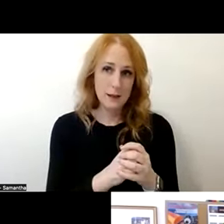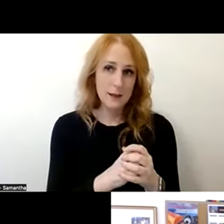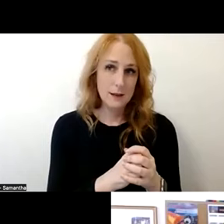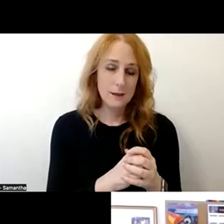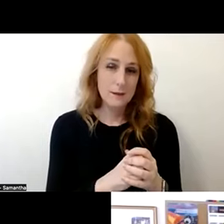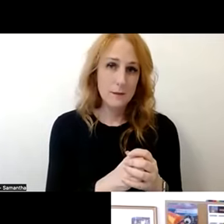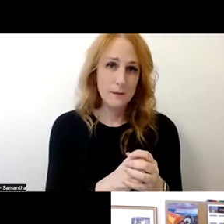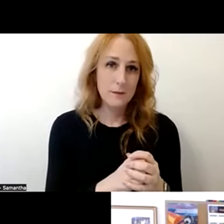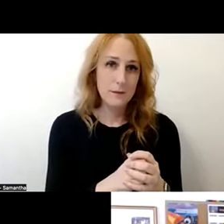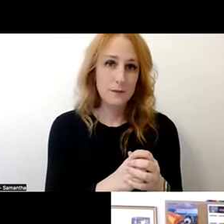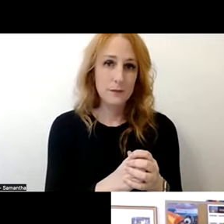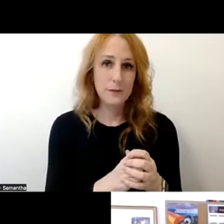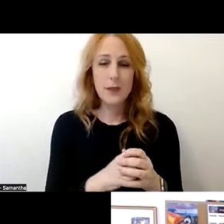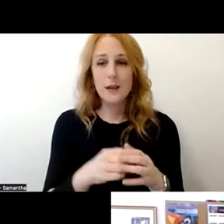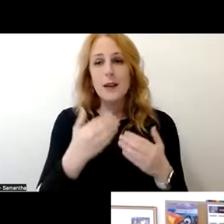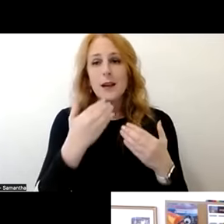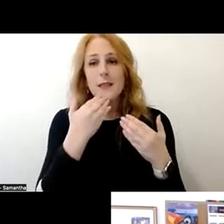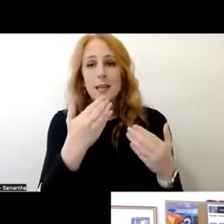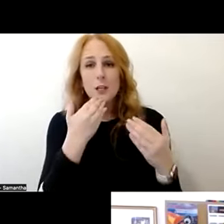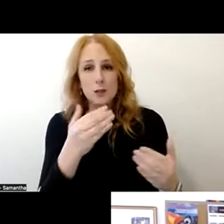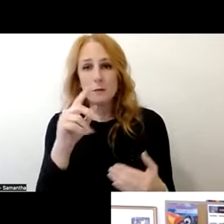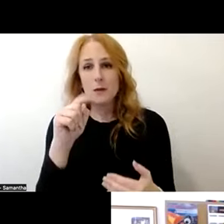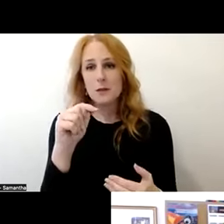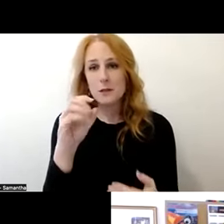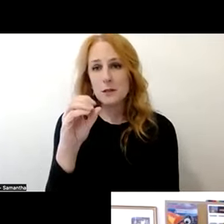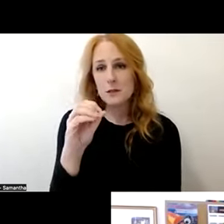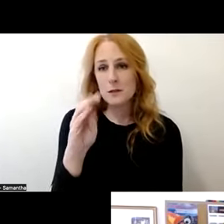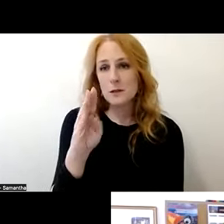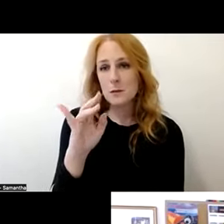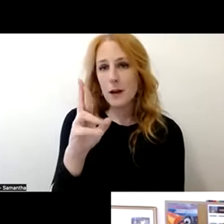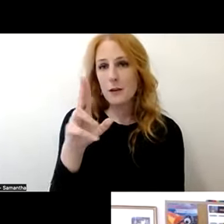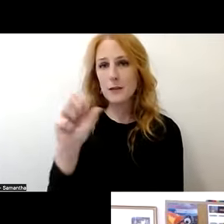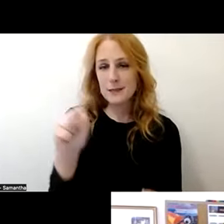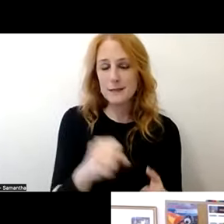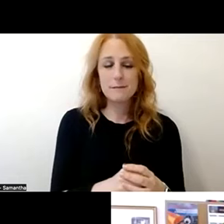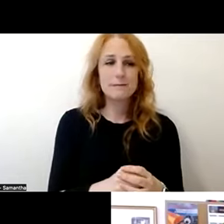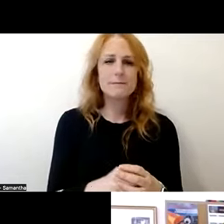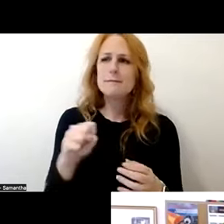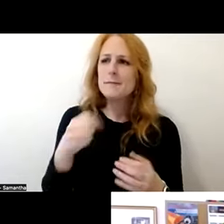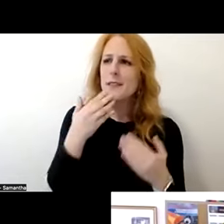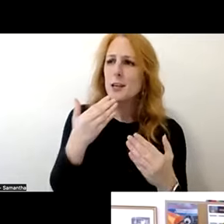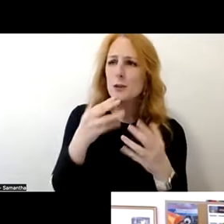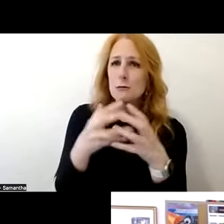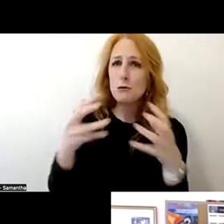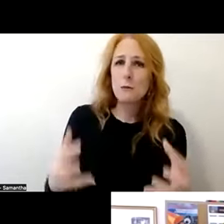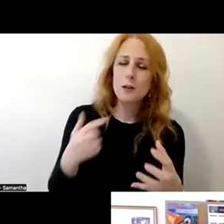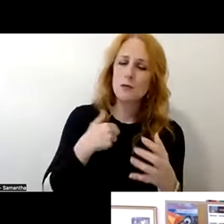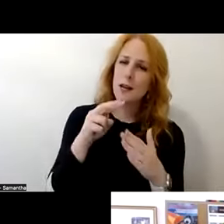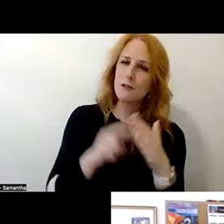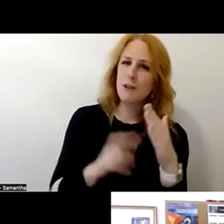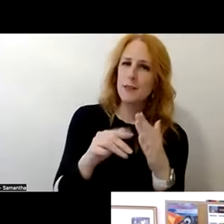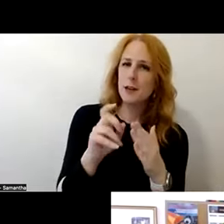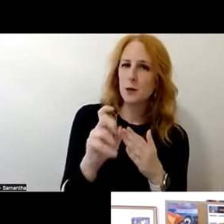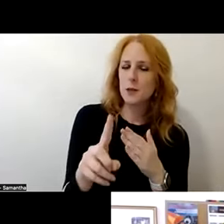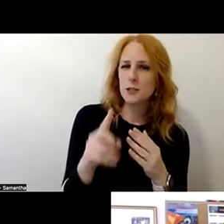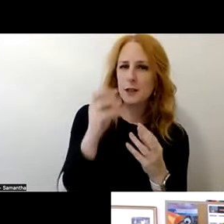question. Thank you so much. One of the first things that came to mind when I read this question is our ancestor Auntie